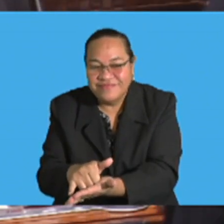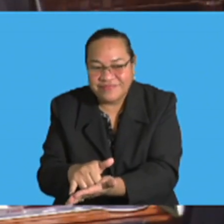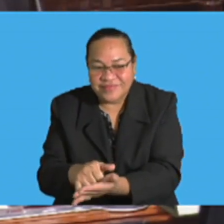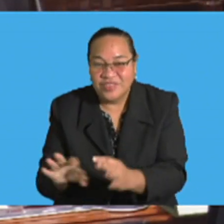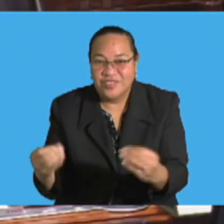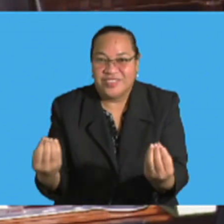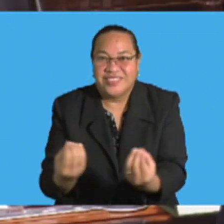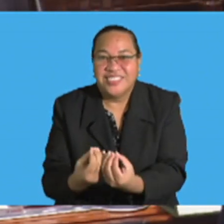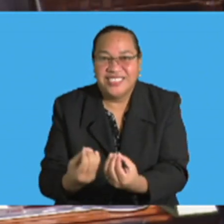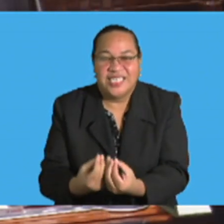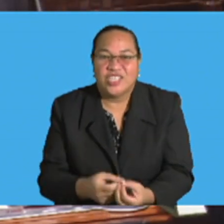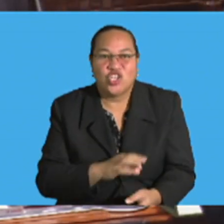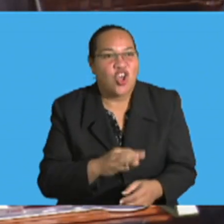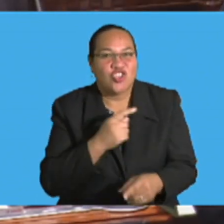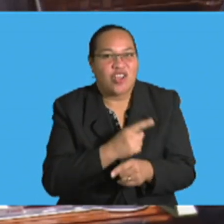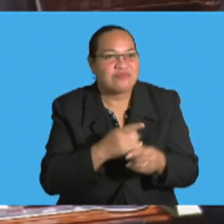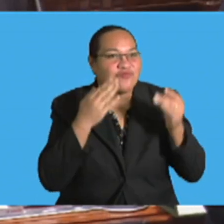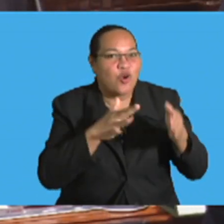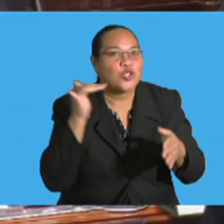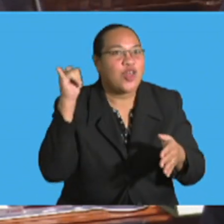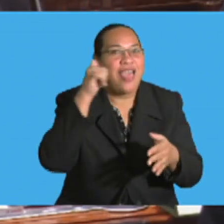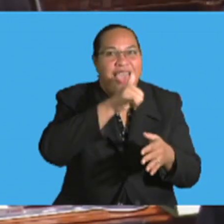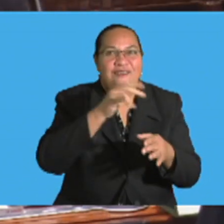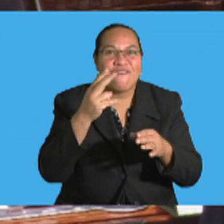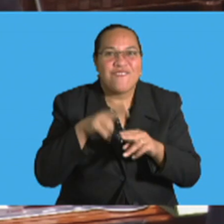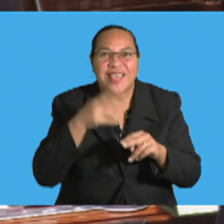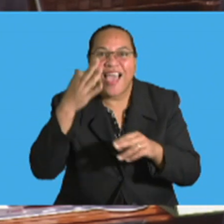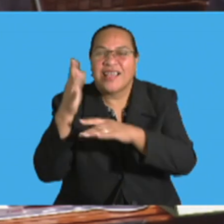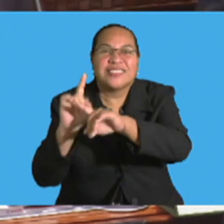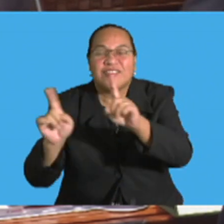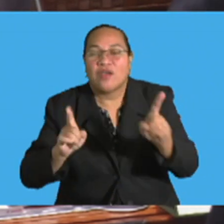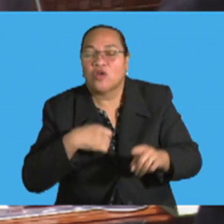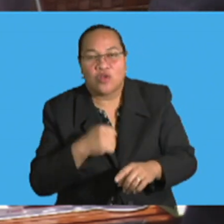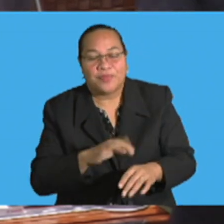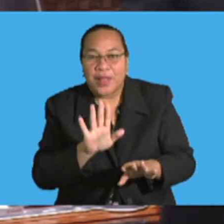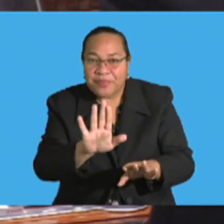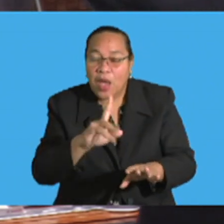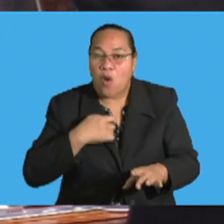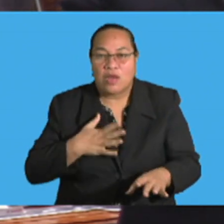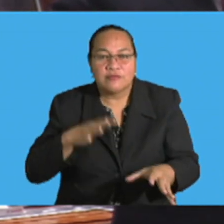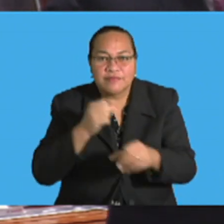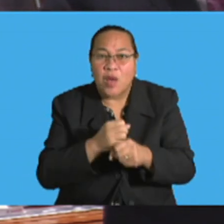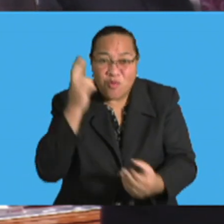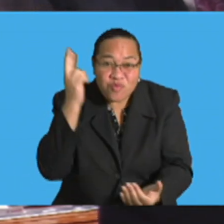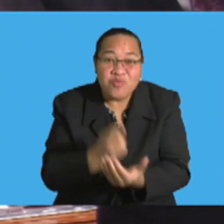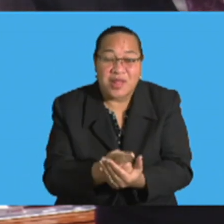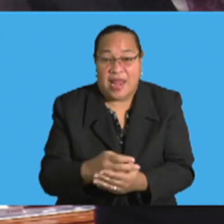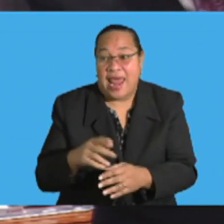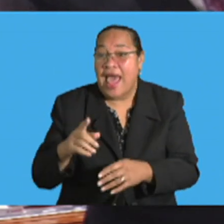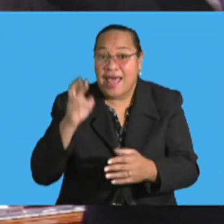about airlines. Mr. Speaker, sir, just very quickly, the reality of the matter is that none of the airports in